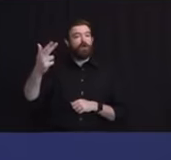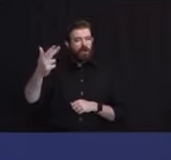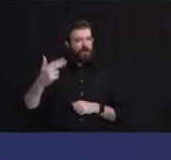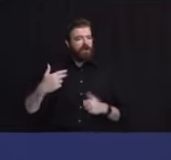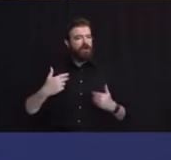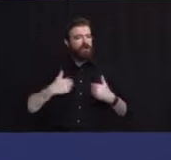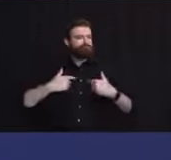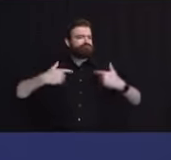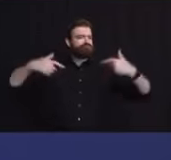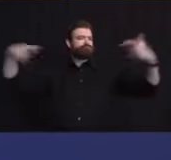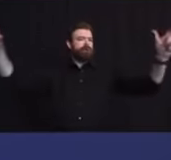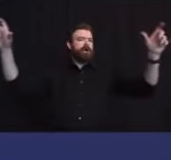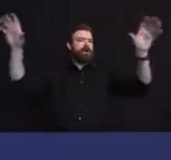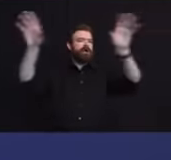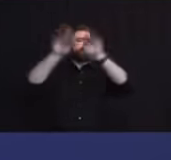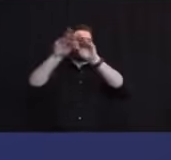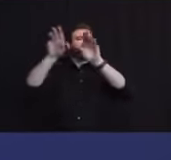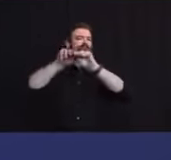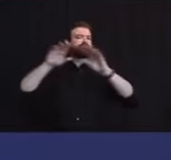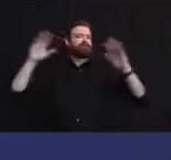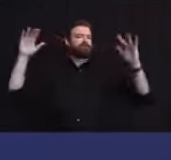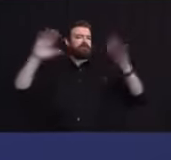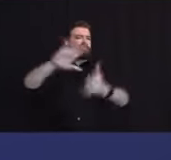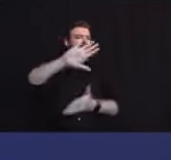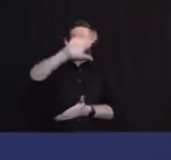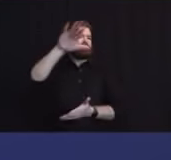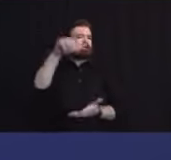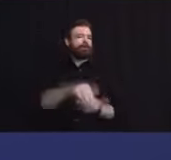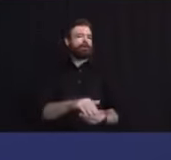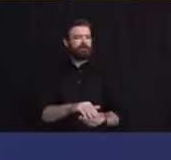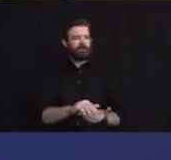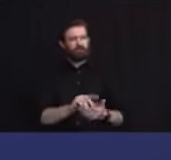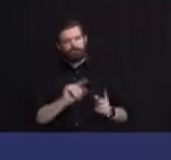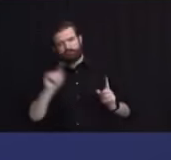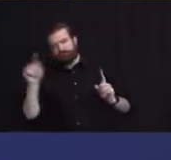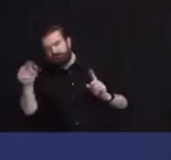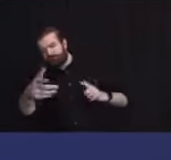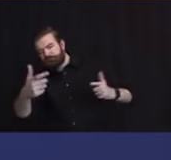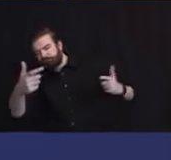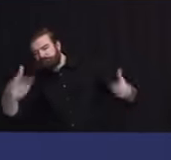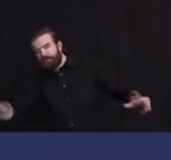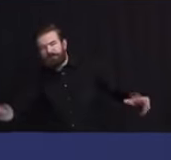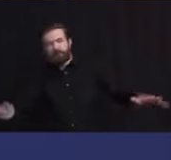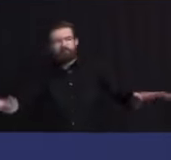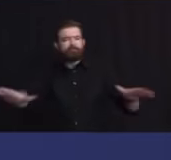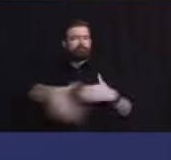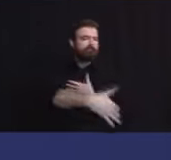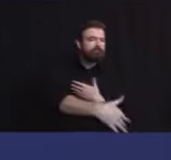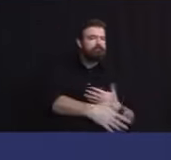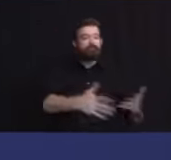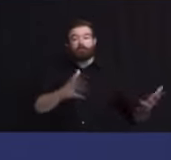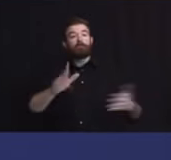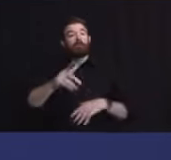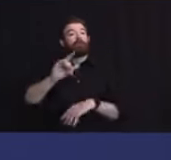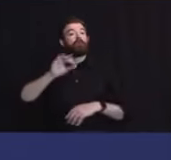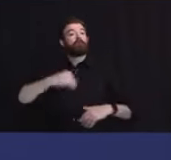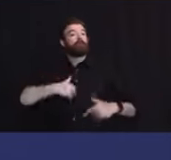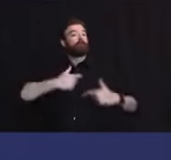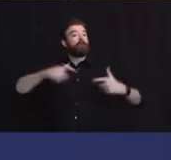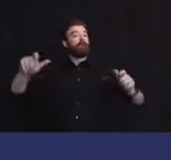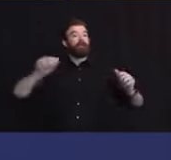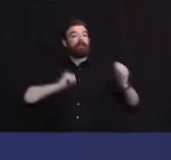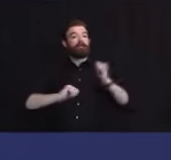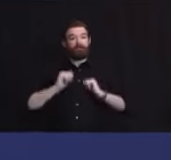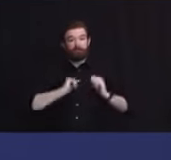massive back end there. And secondly, if you've got a fixed seating theater, you could combine, as